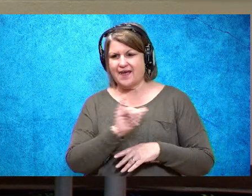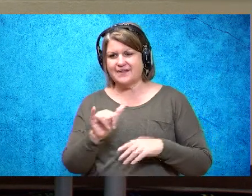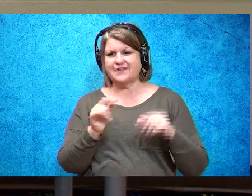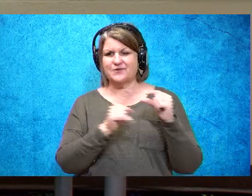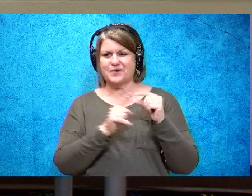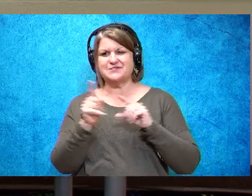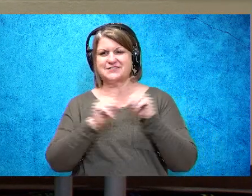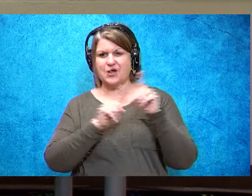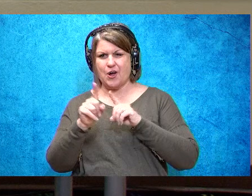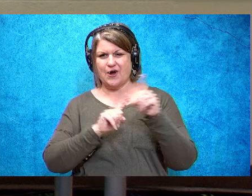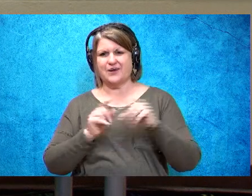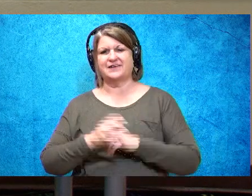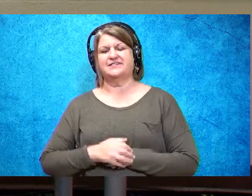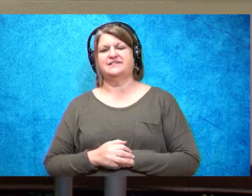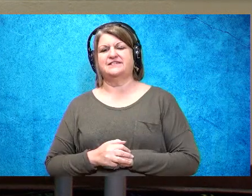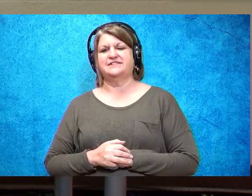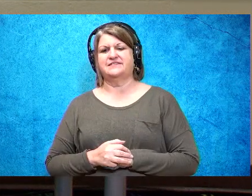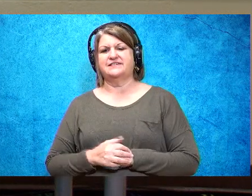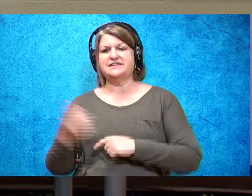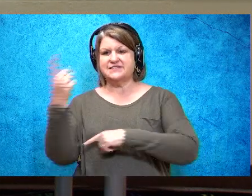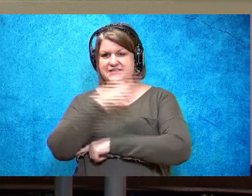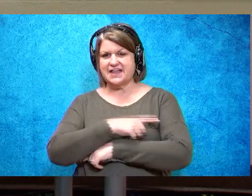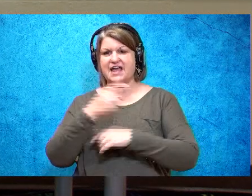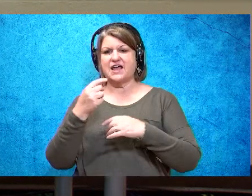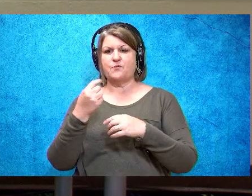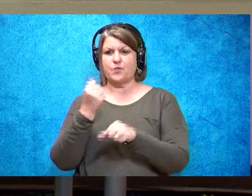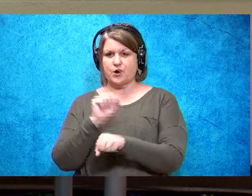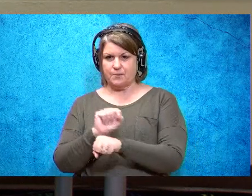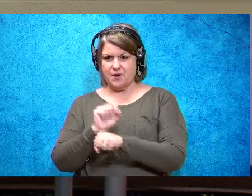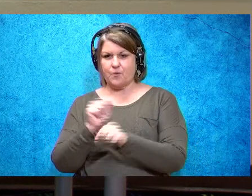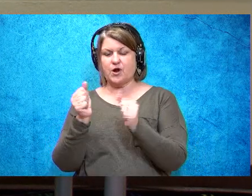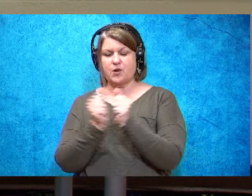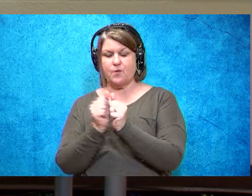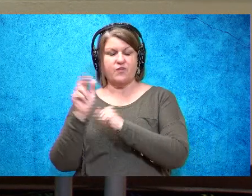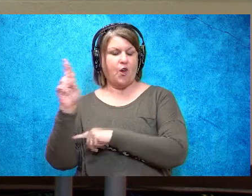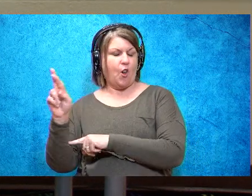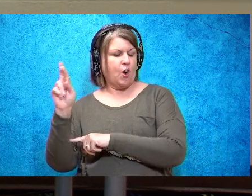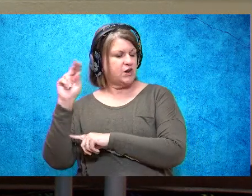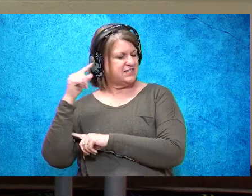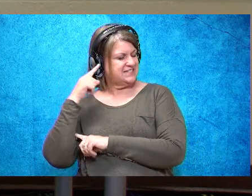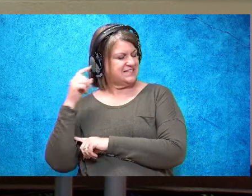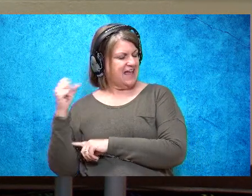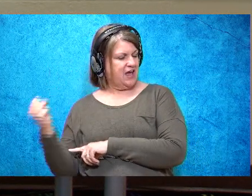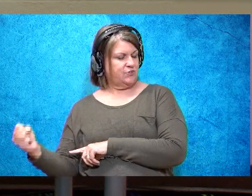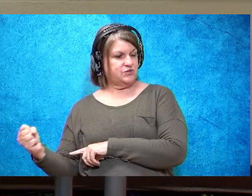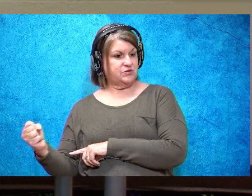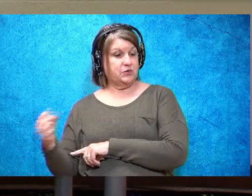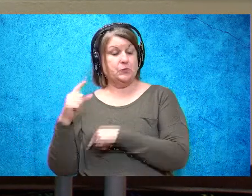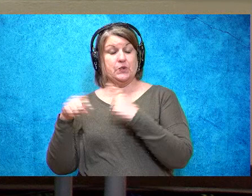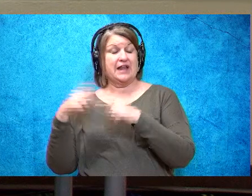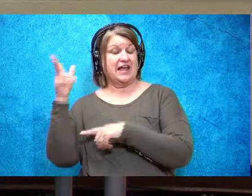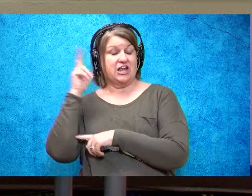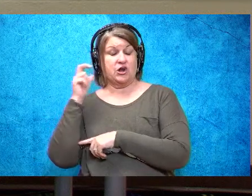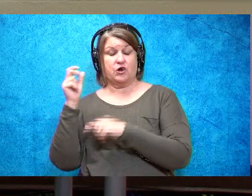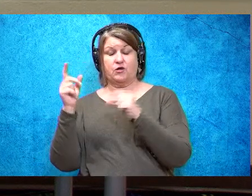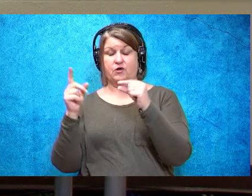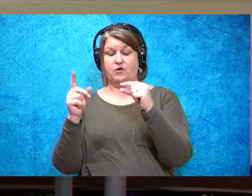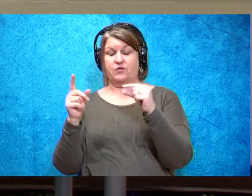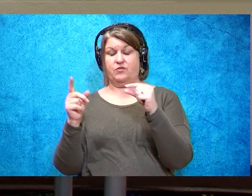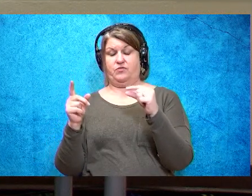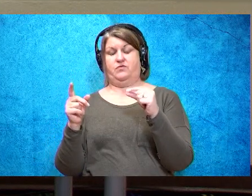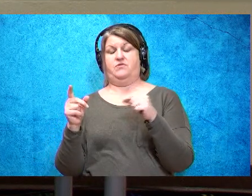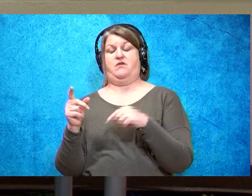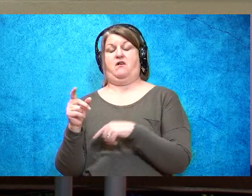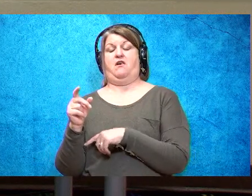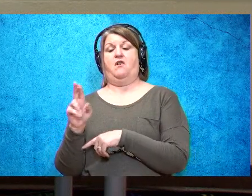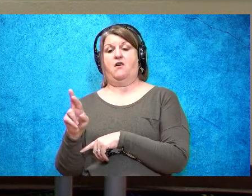right. Today we're going to be working with the R sound. Whenever I hear R, the letters AR make the R